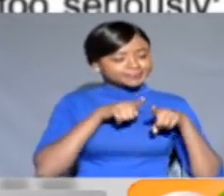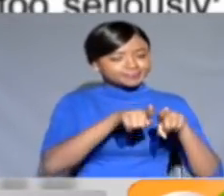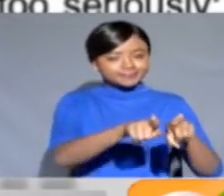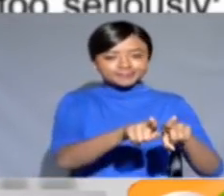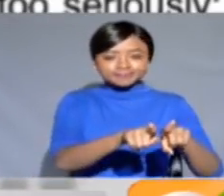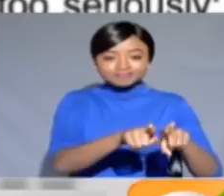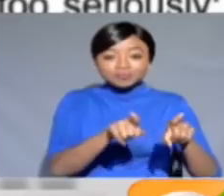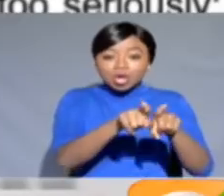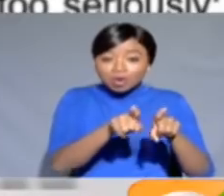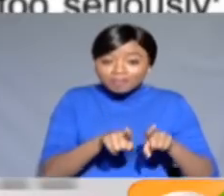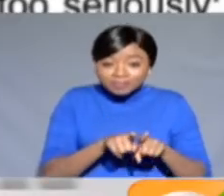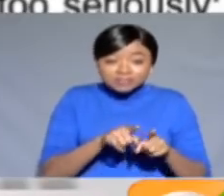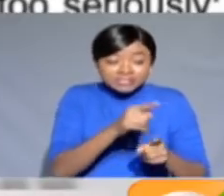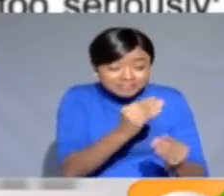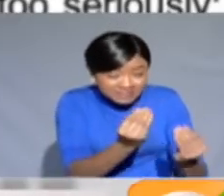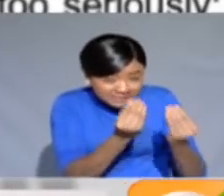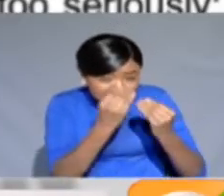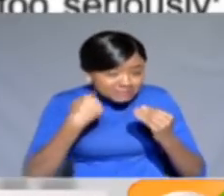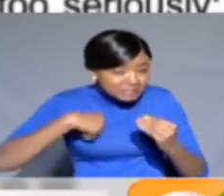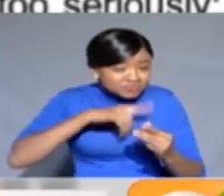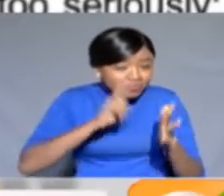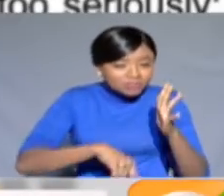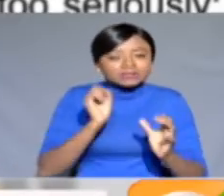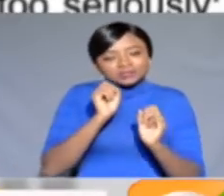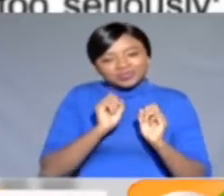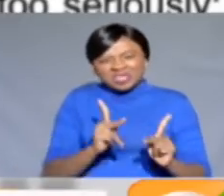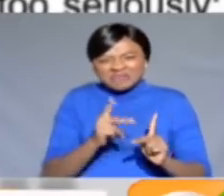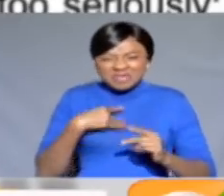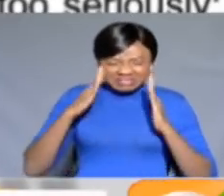taught us that it was okay not to take ourselves